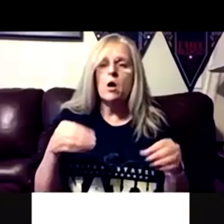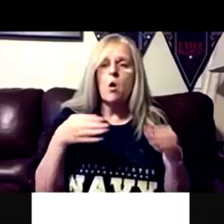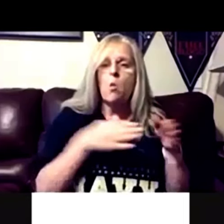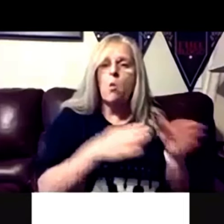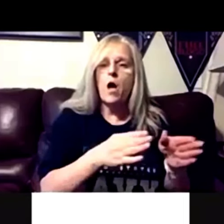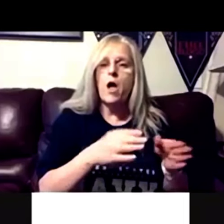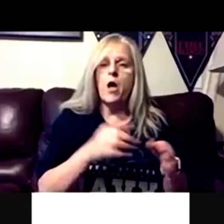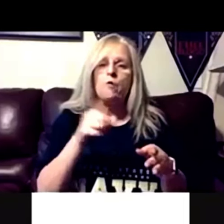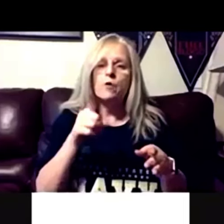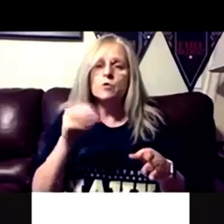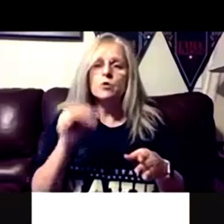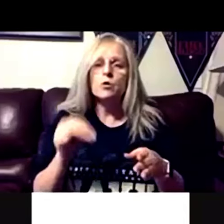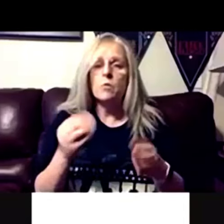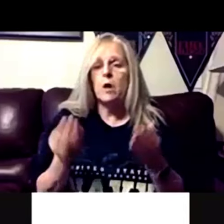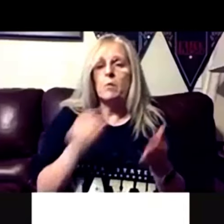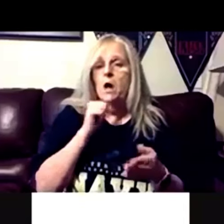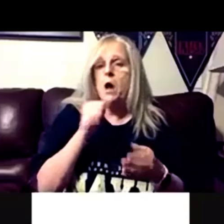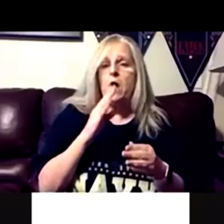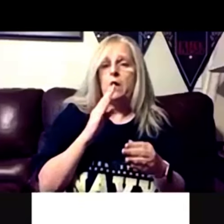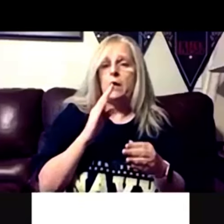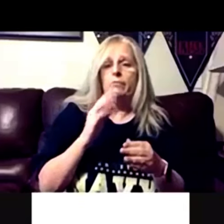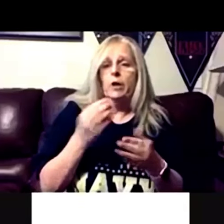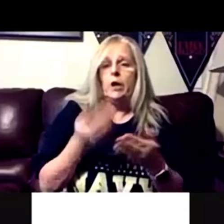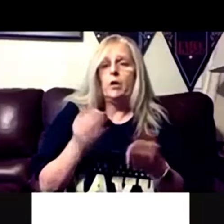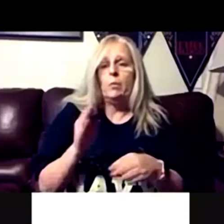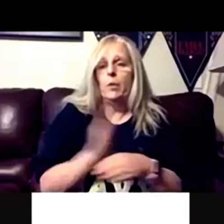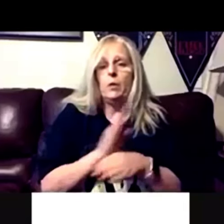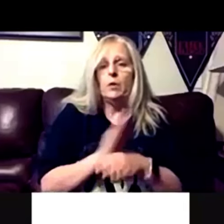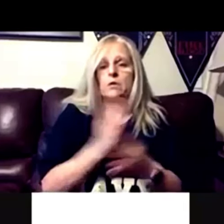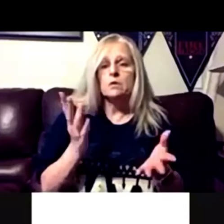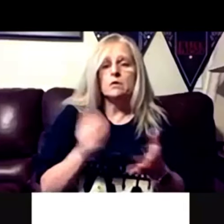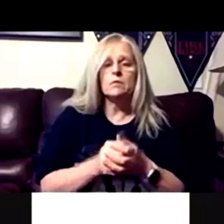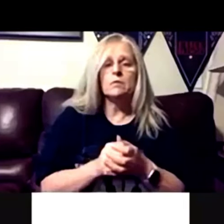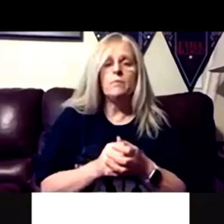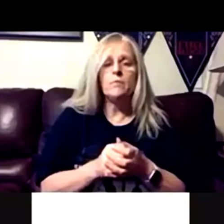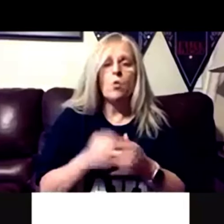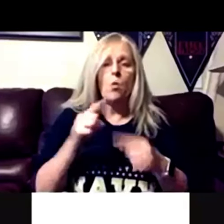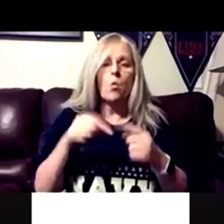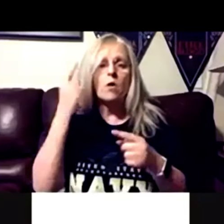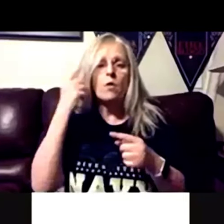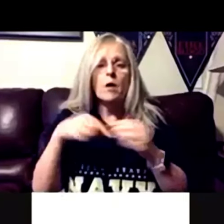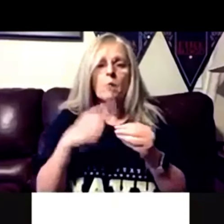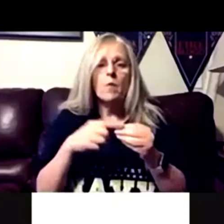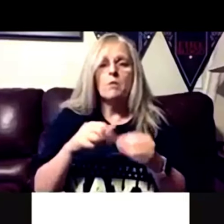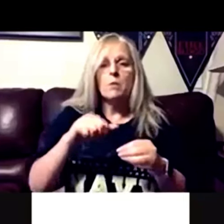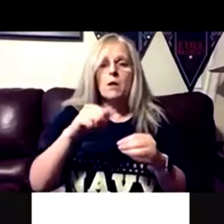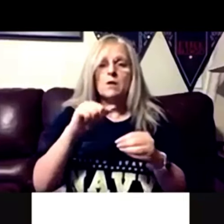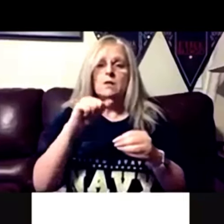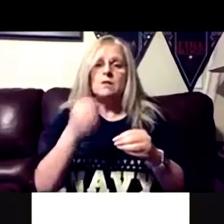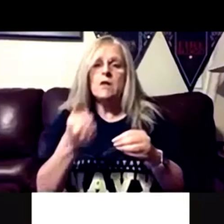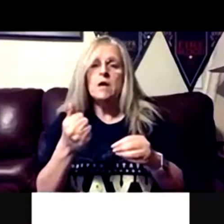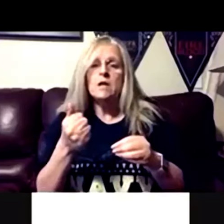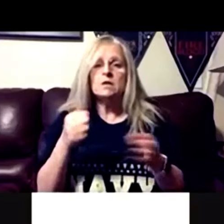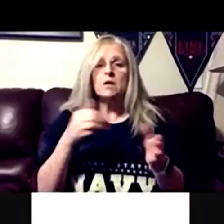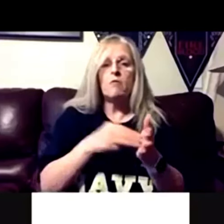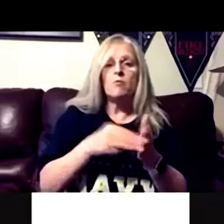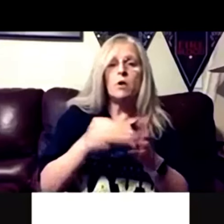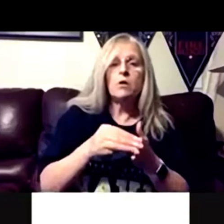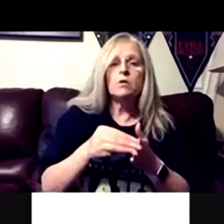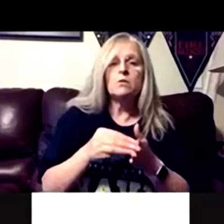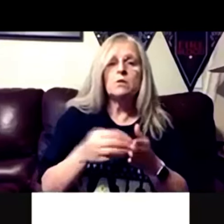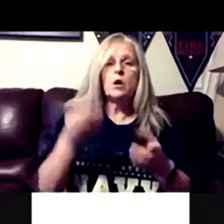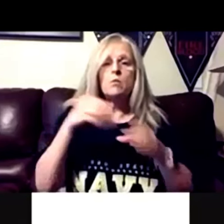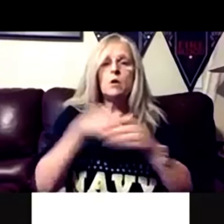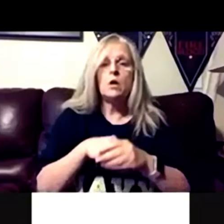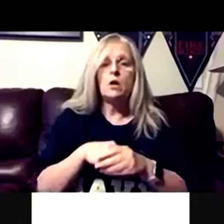Zoom might not even be in business. And when we think about it, it will be tens of millions of people coming in